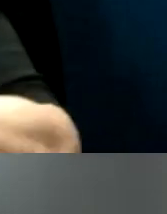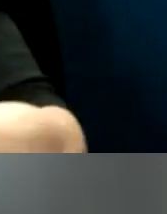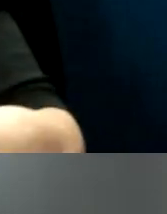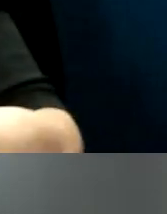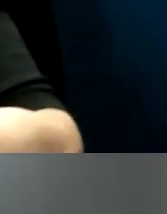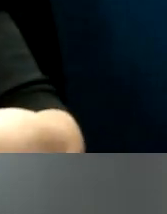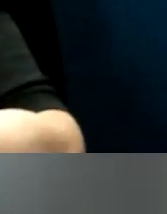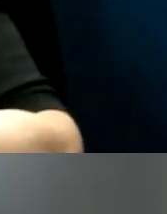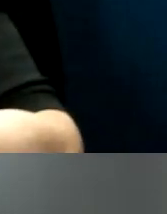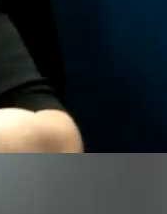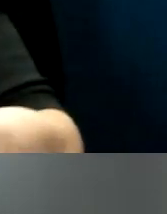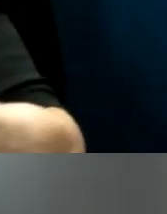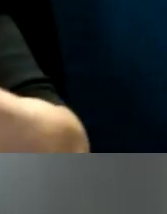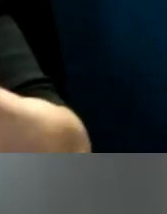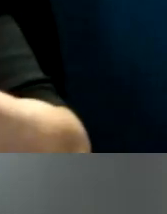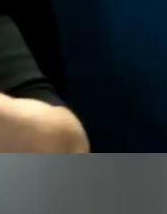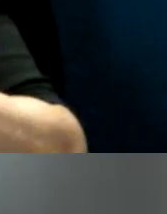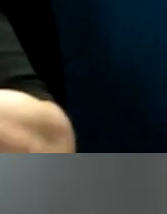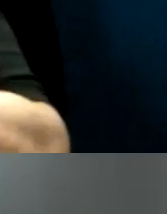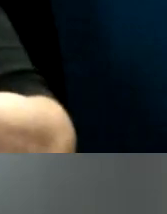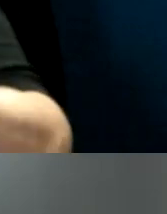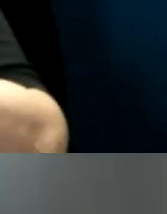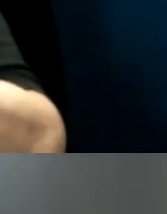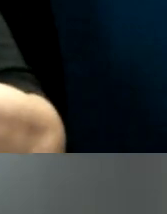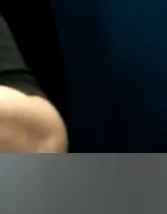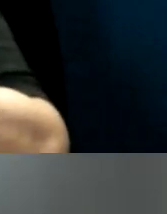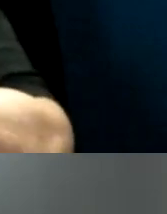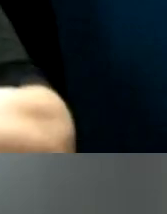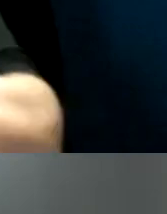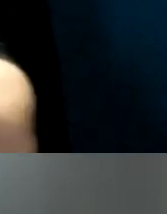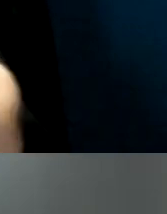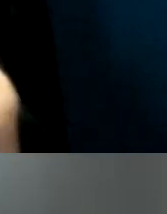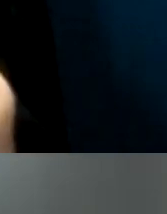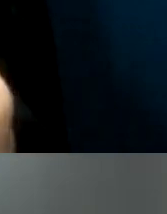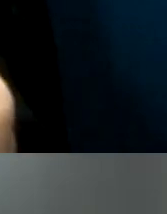feel free to respond to that email. And thank you again for coming today. We hope to see you tomorrow.